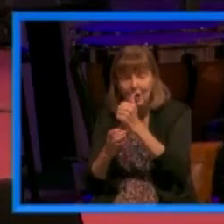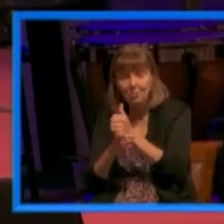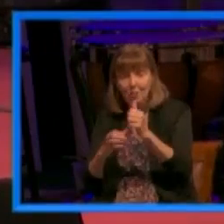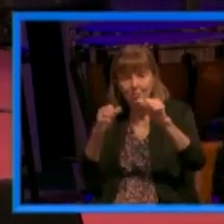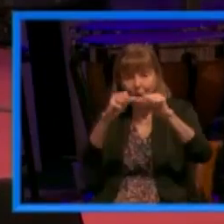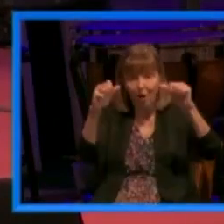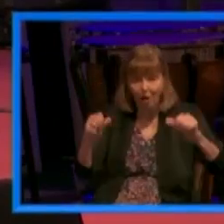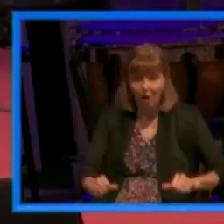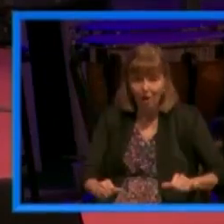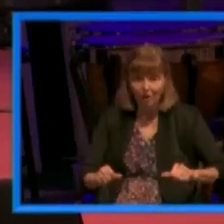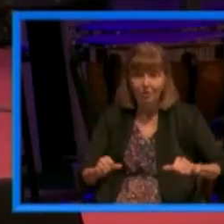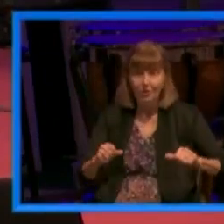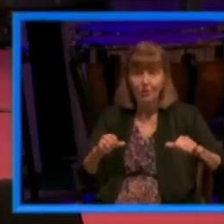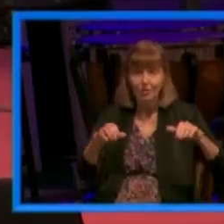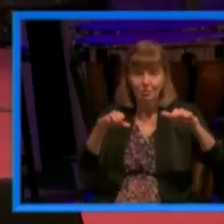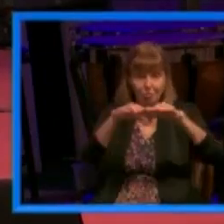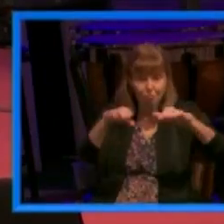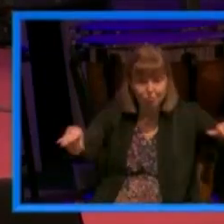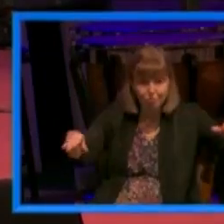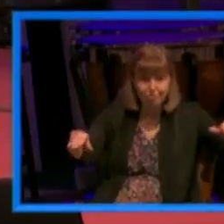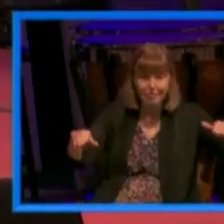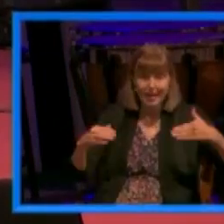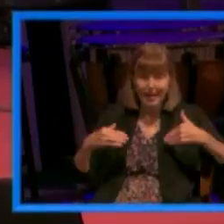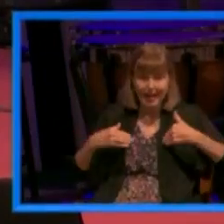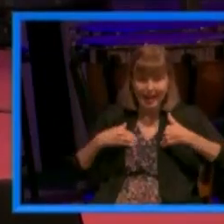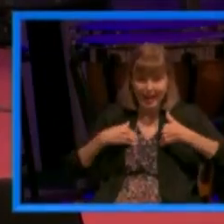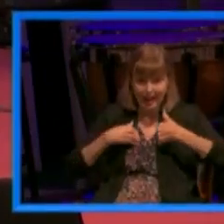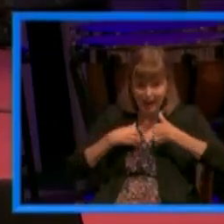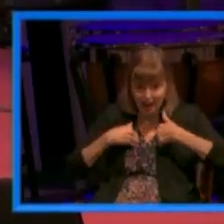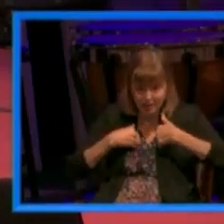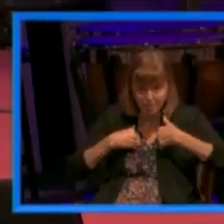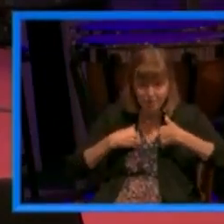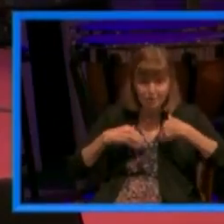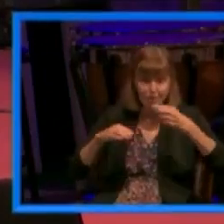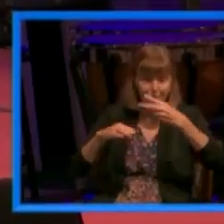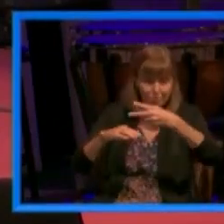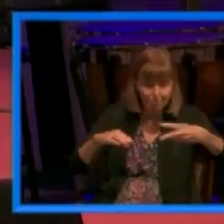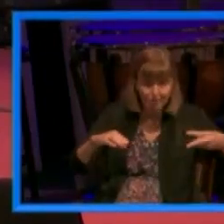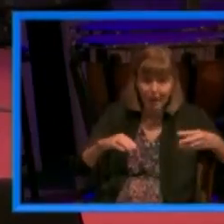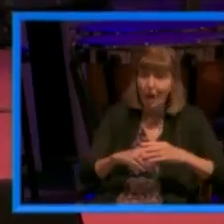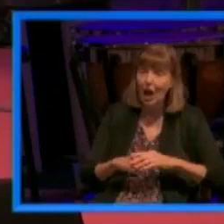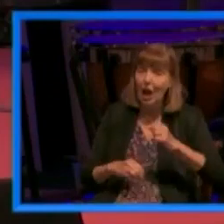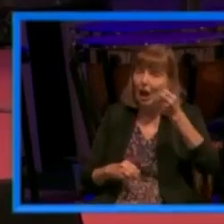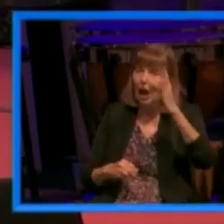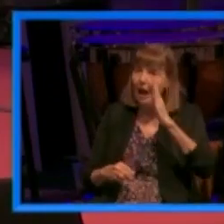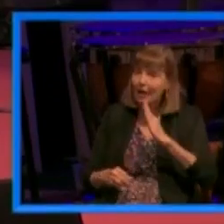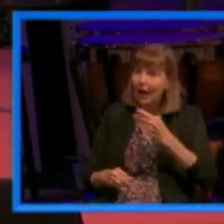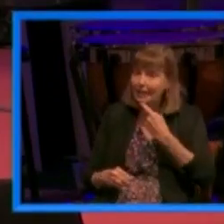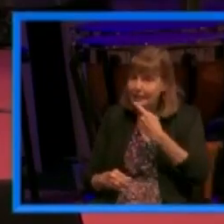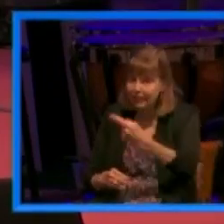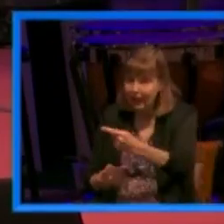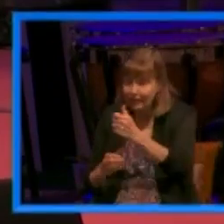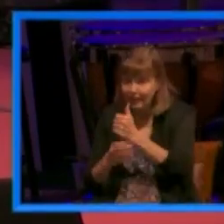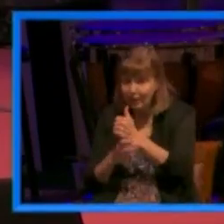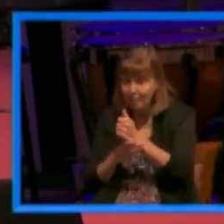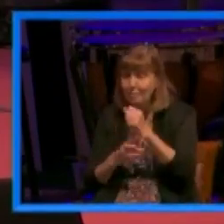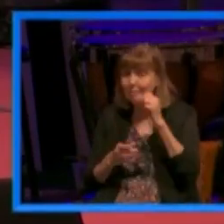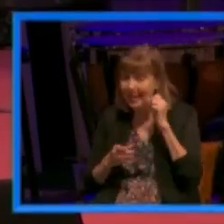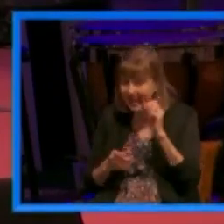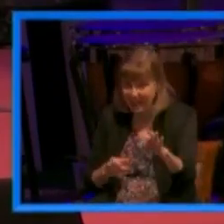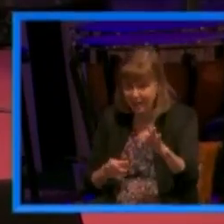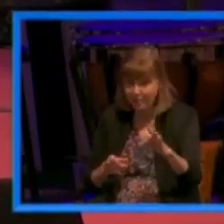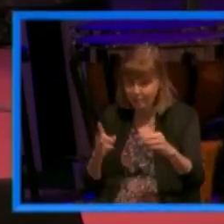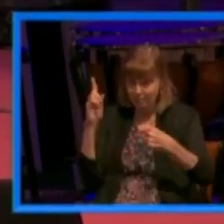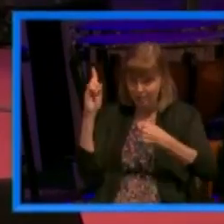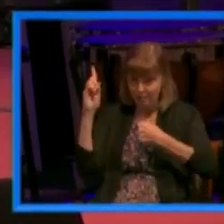if I don't keep my promise, may I, God, be cut open and die like these animals on the altar. That's how